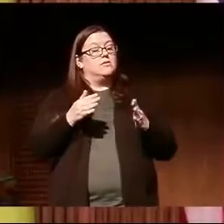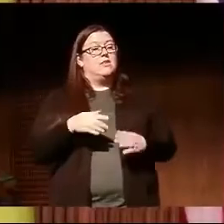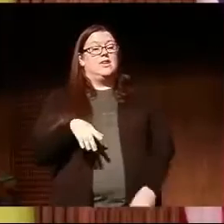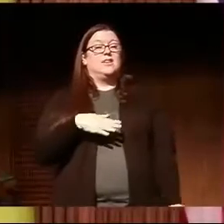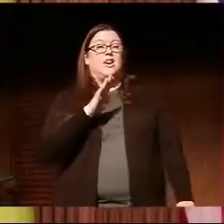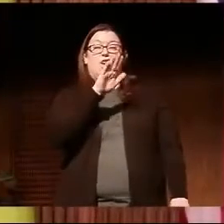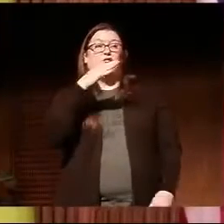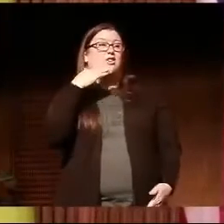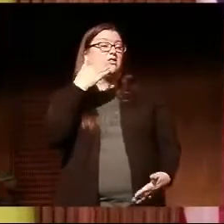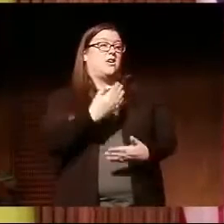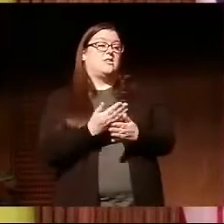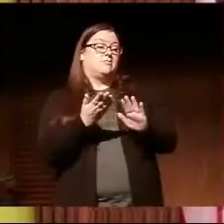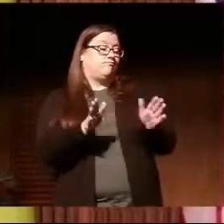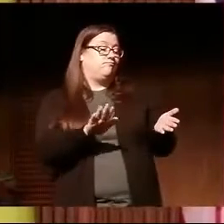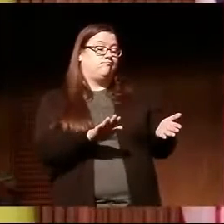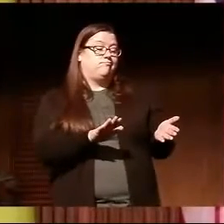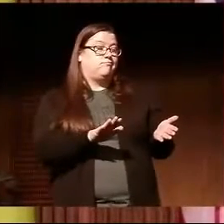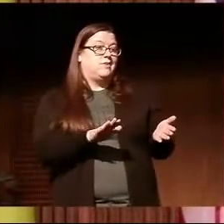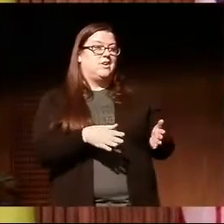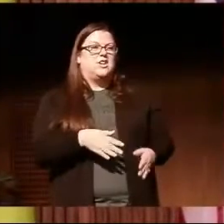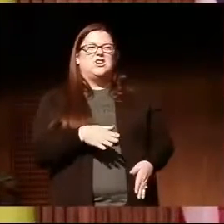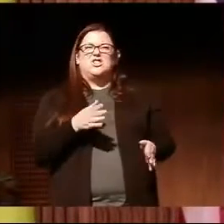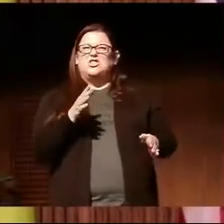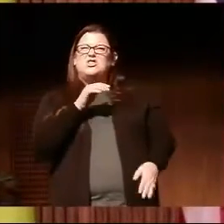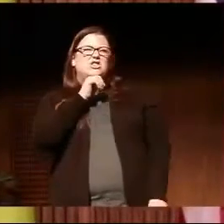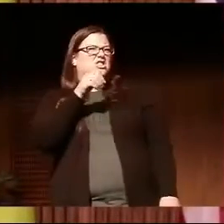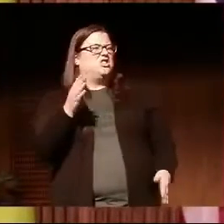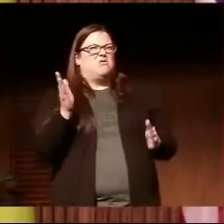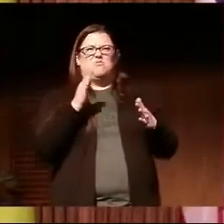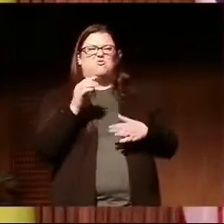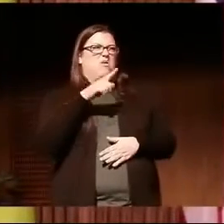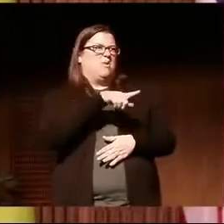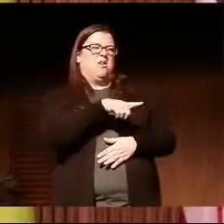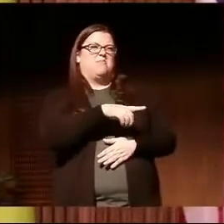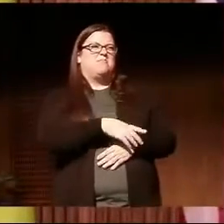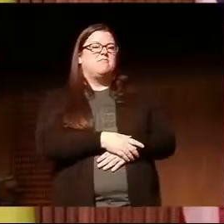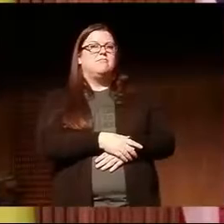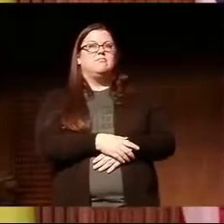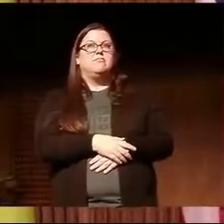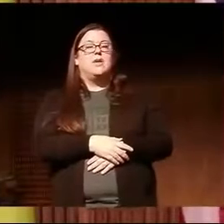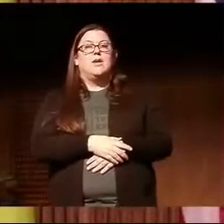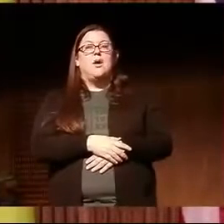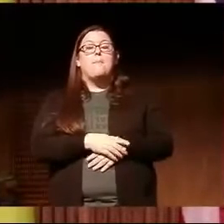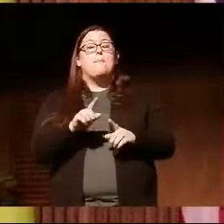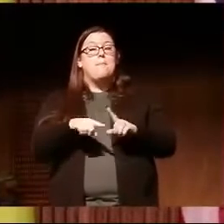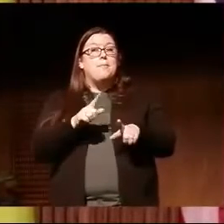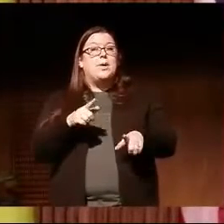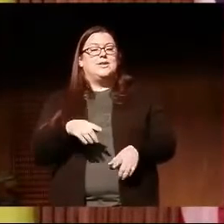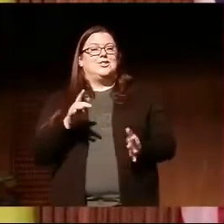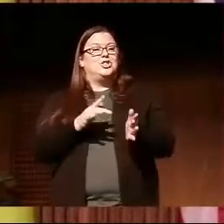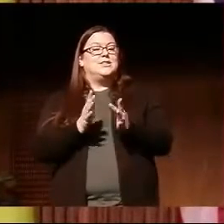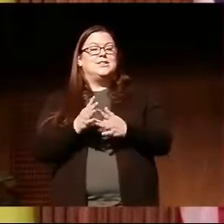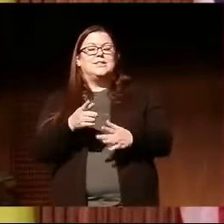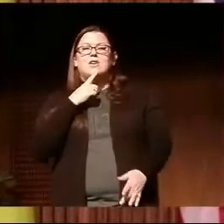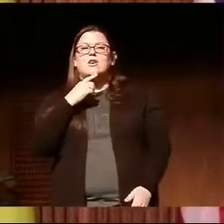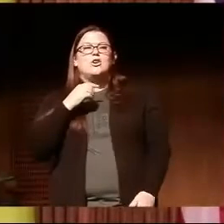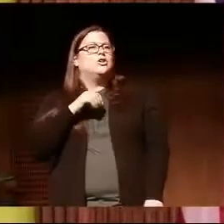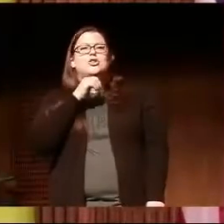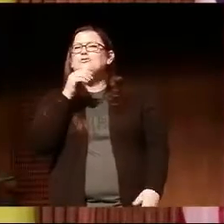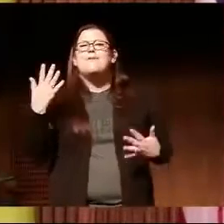further?" But overhearing what they said, Jesus said to the ruler of the synagogue, "Do not fear, only